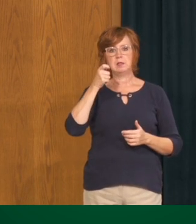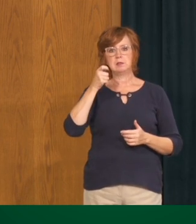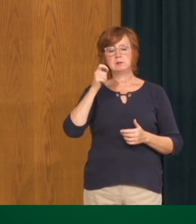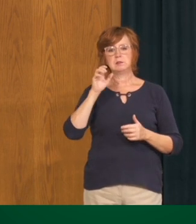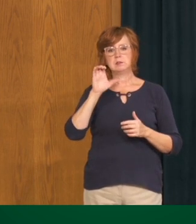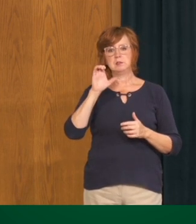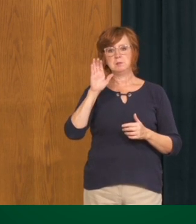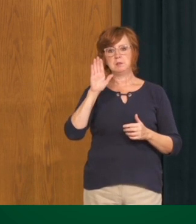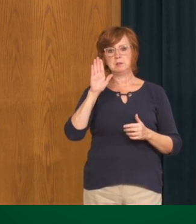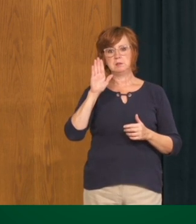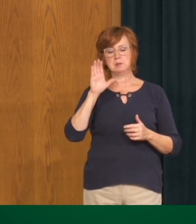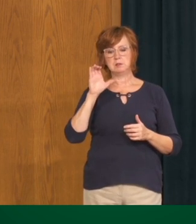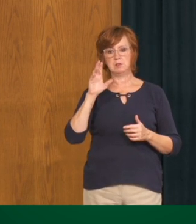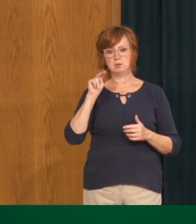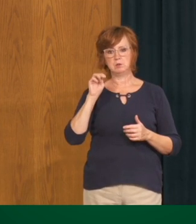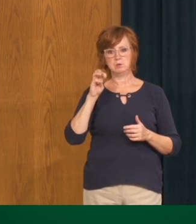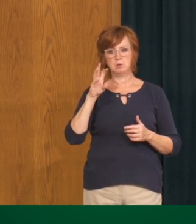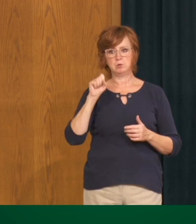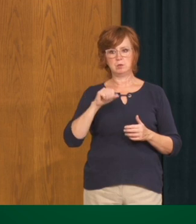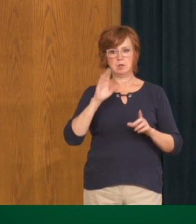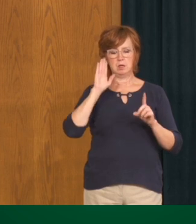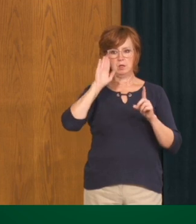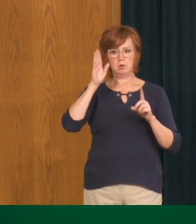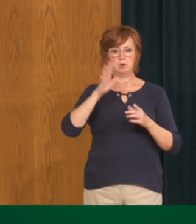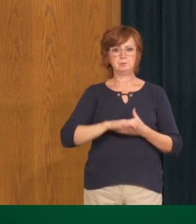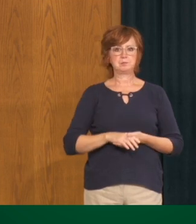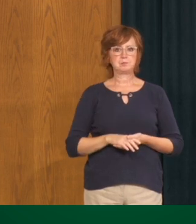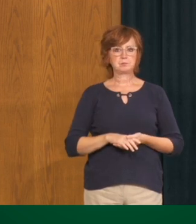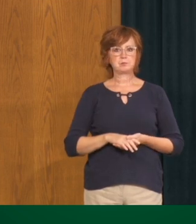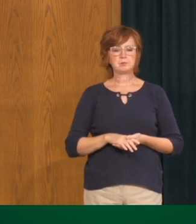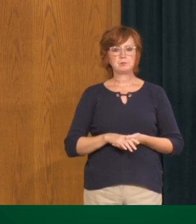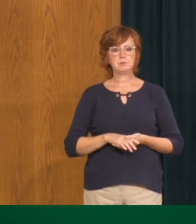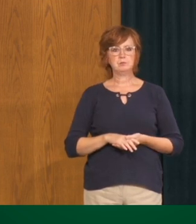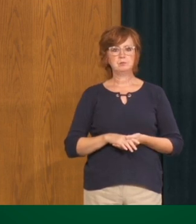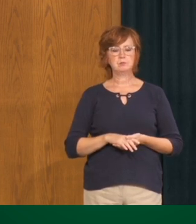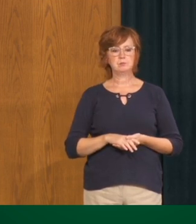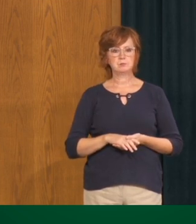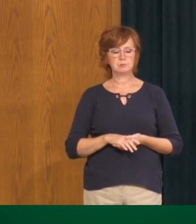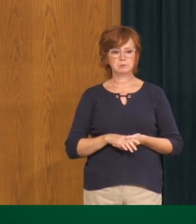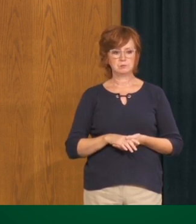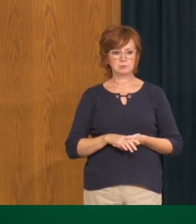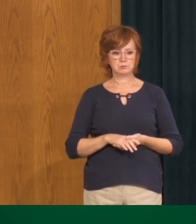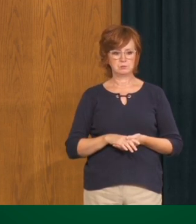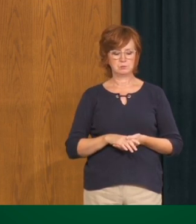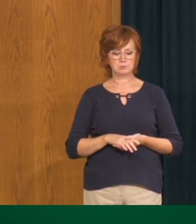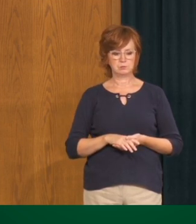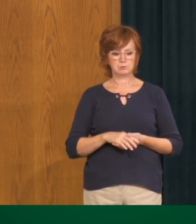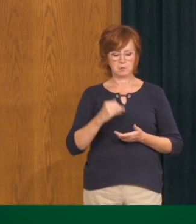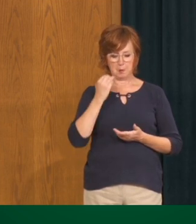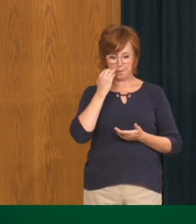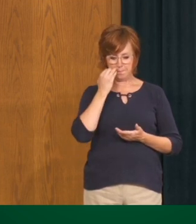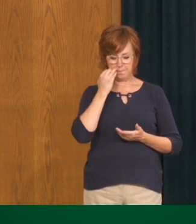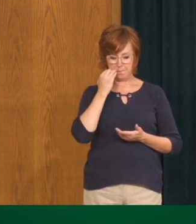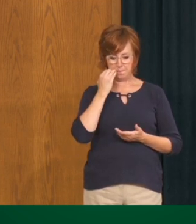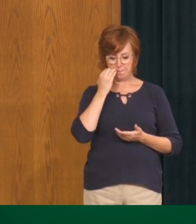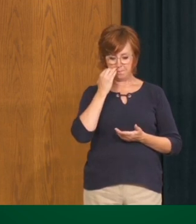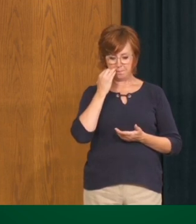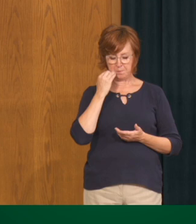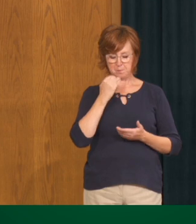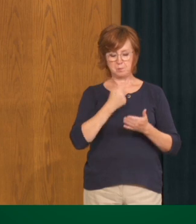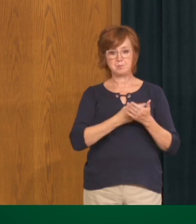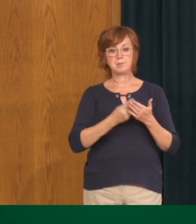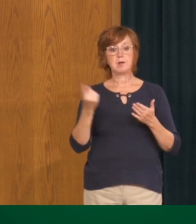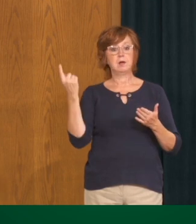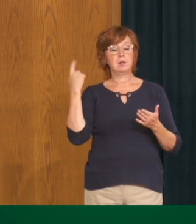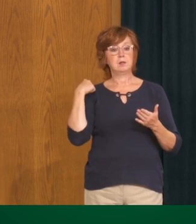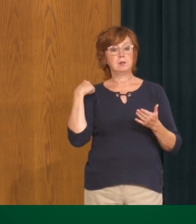Soladucha with CBC. Hi. So last week the plan said that level 2 would mean that mask usage